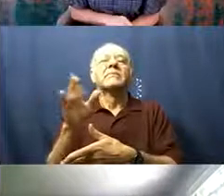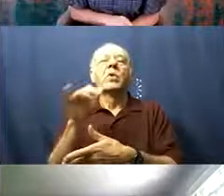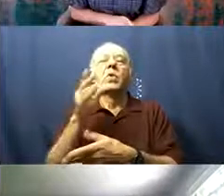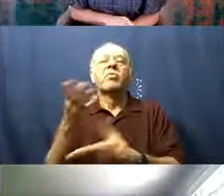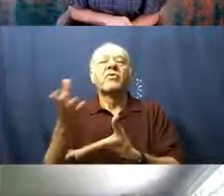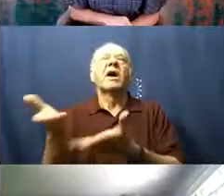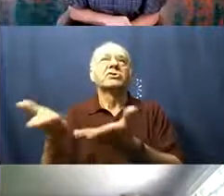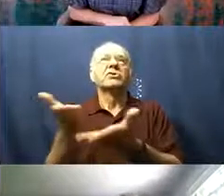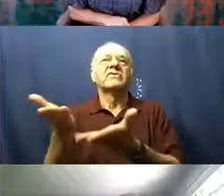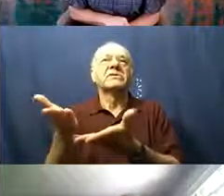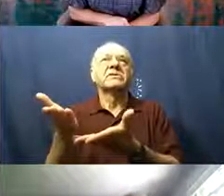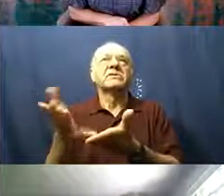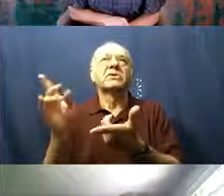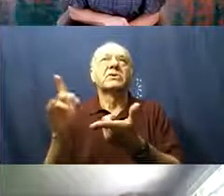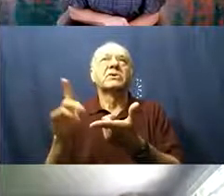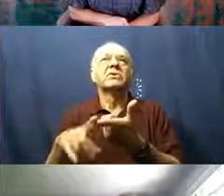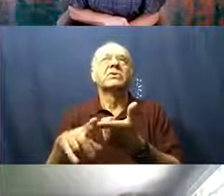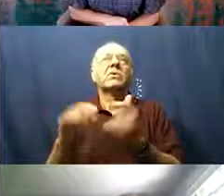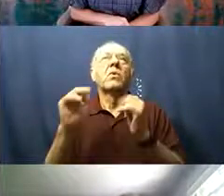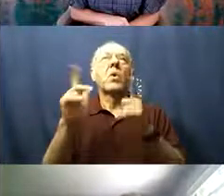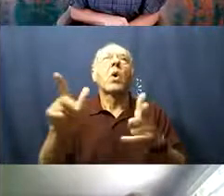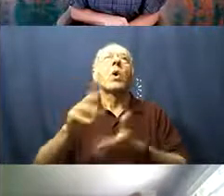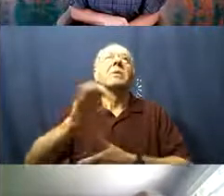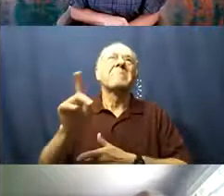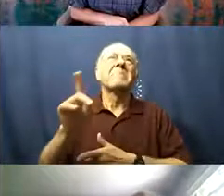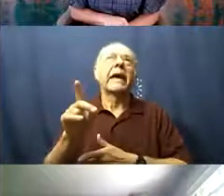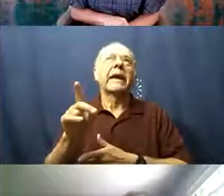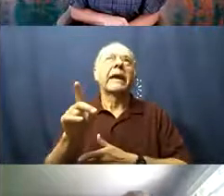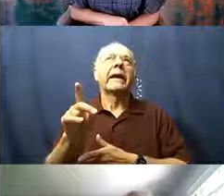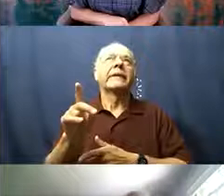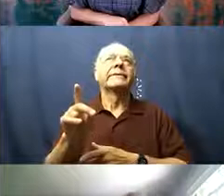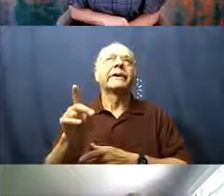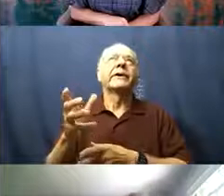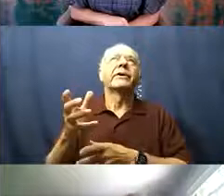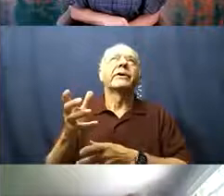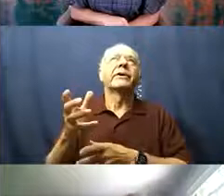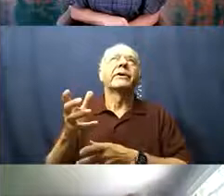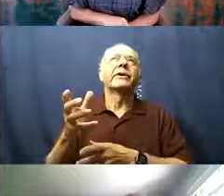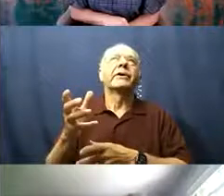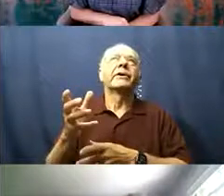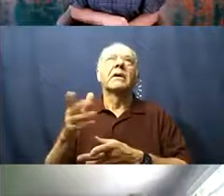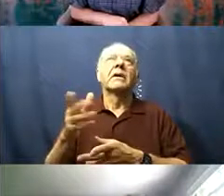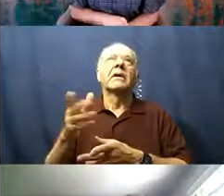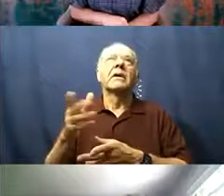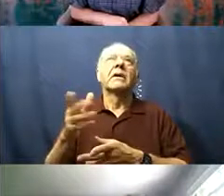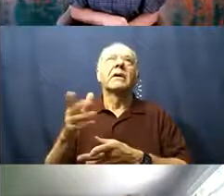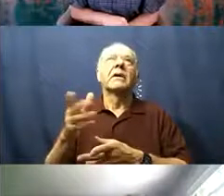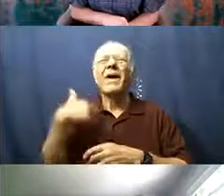the services to all Medicaid recipients. And I believe we have 5: United, I'm